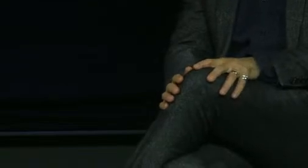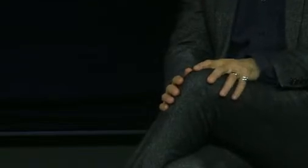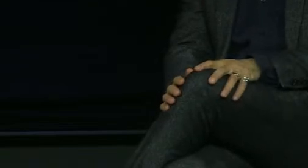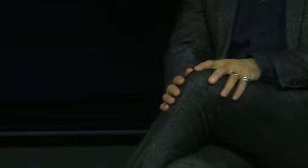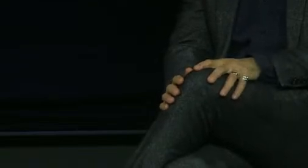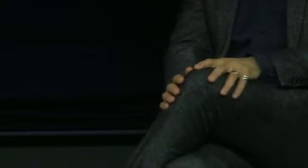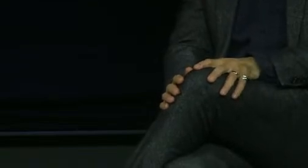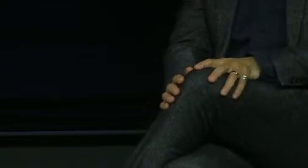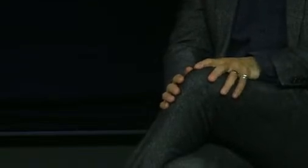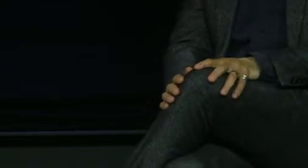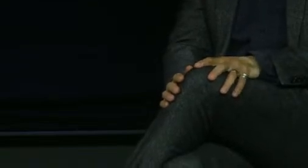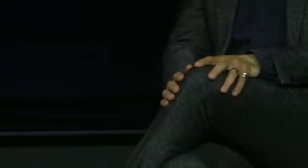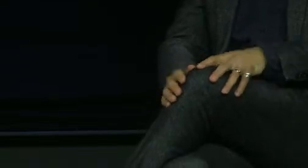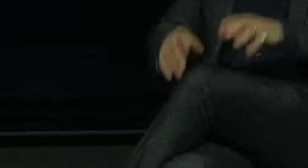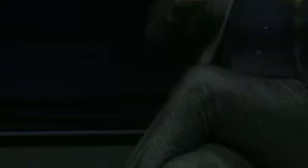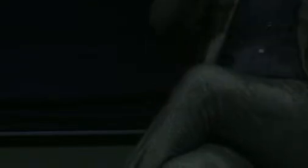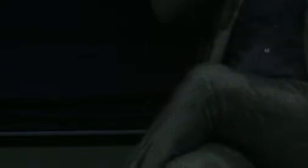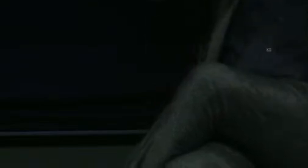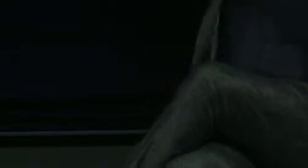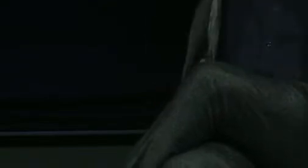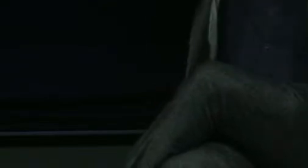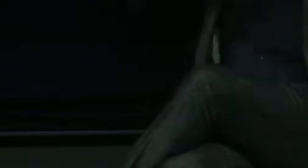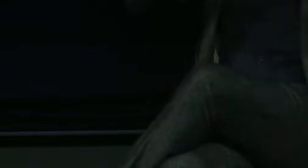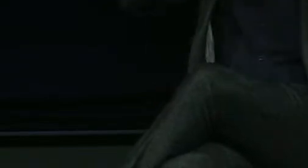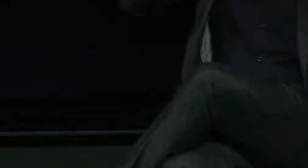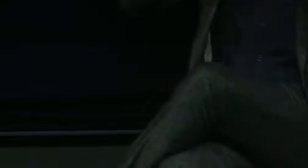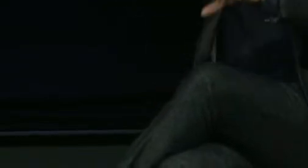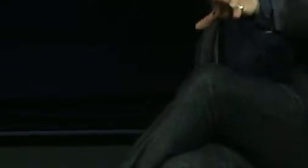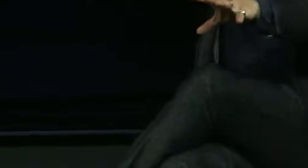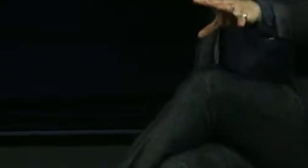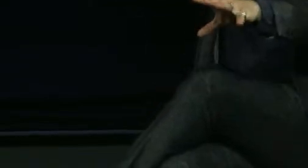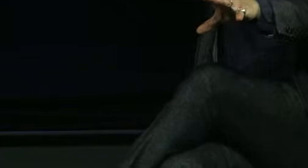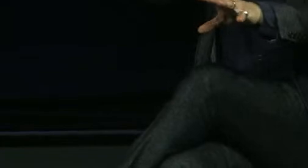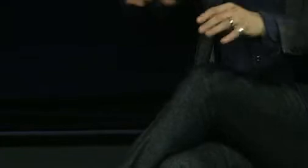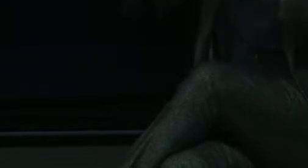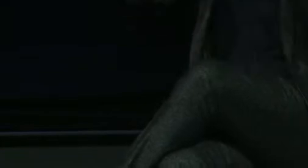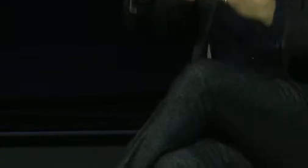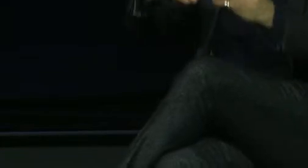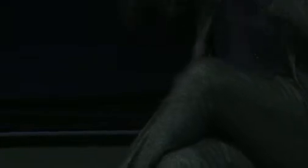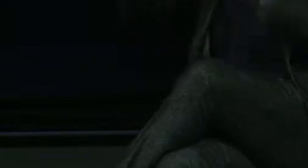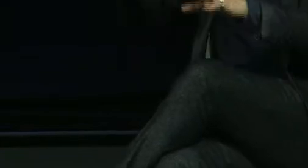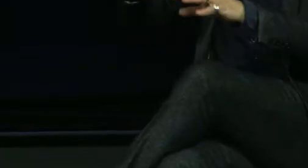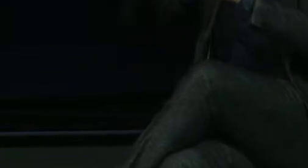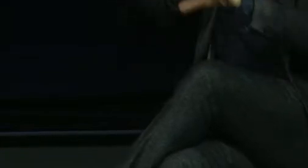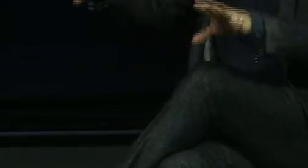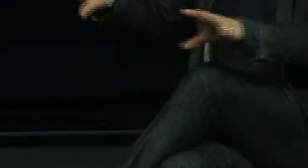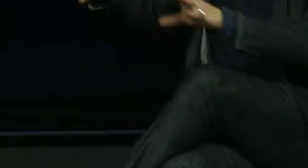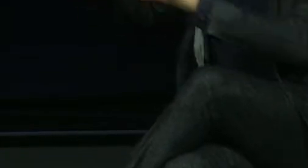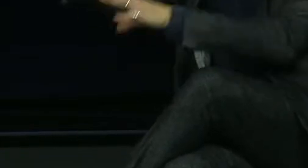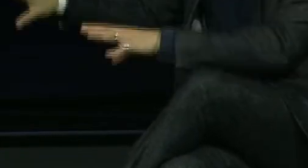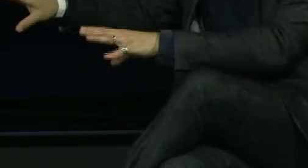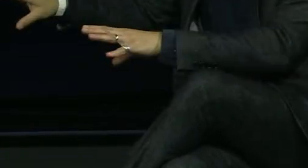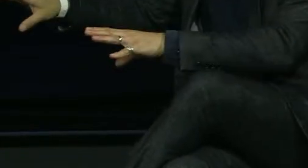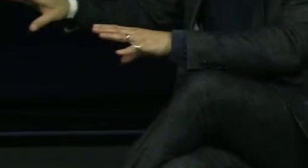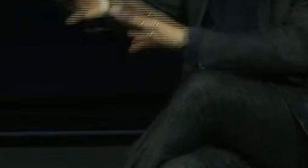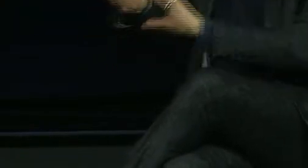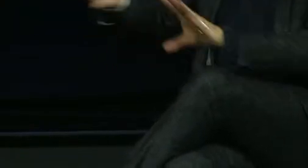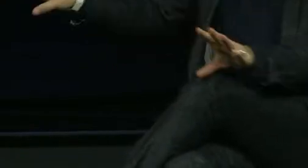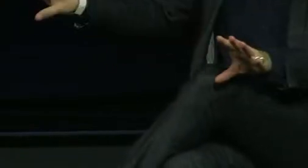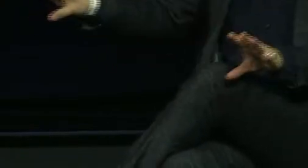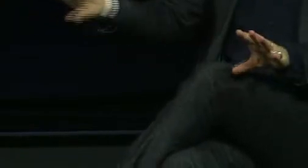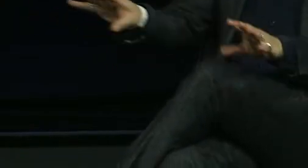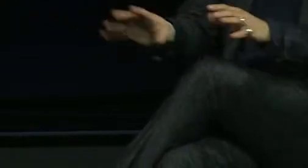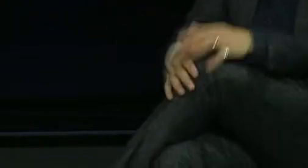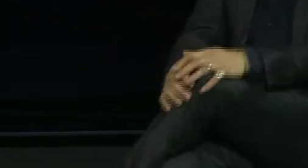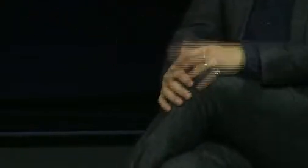that was probably the final challenge for us. Technically, it was the unfurling and filling. Mm-hmm. Unfurling and filling. It's very hard. Don't try to do that in